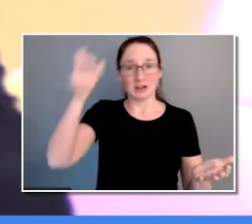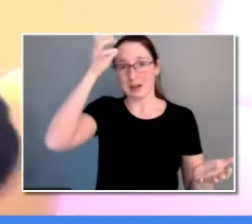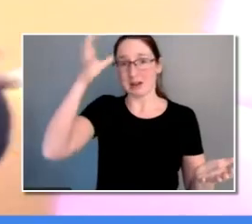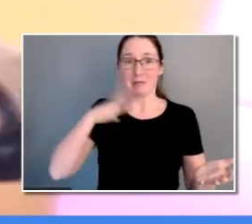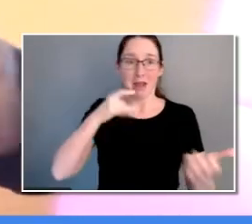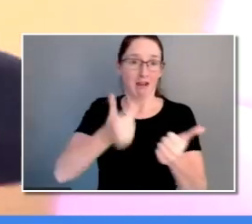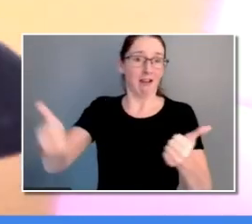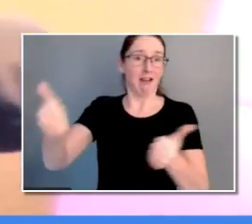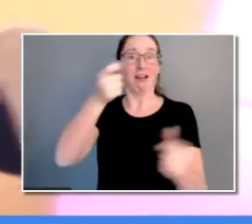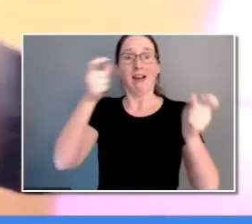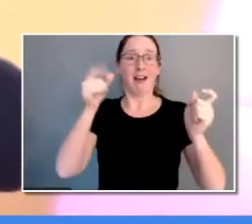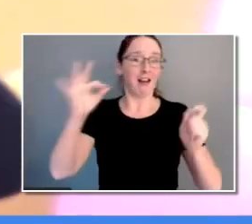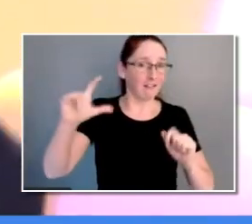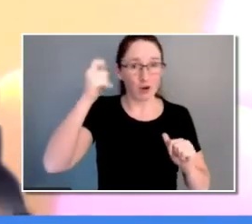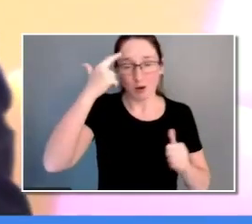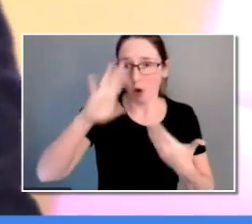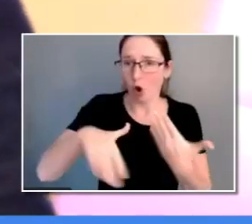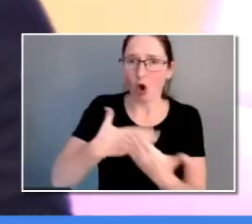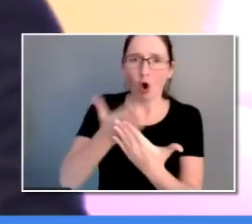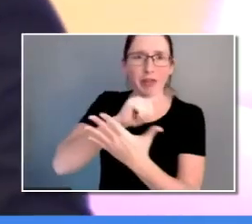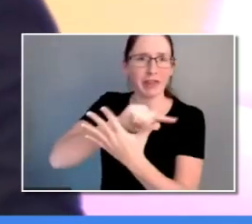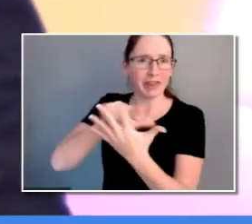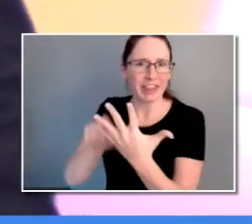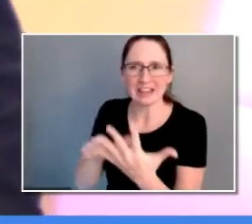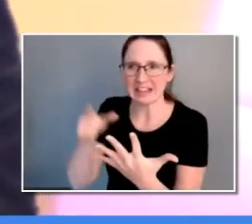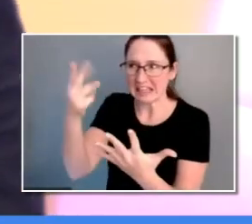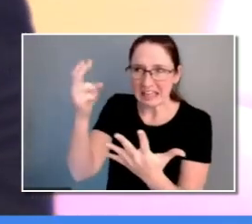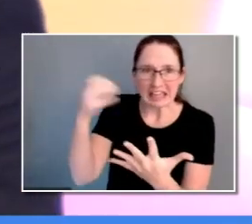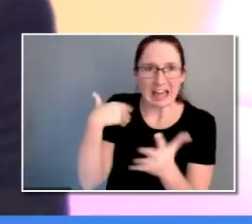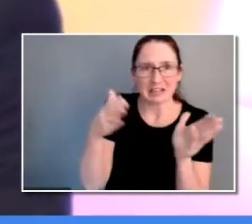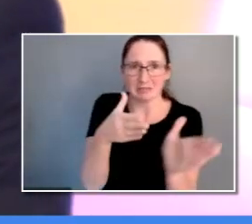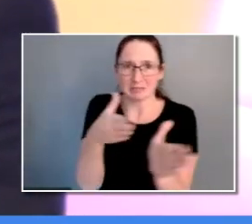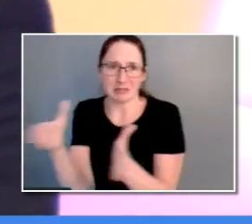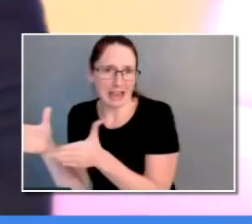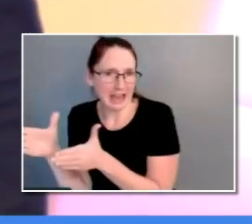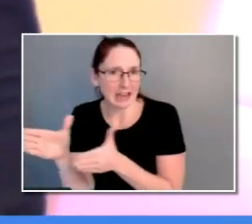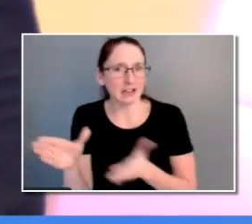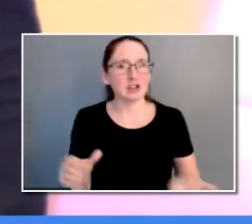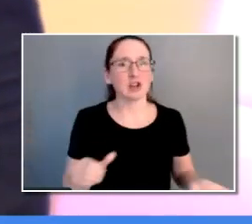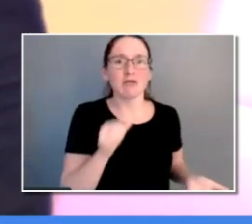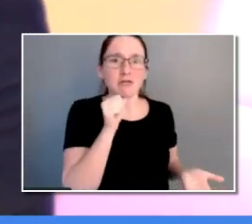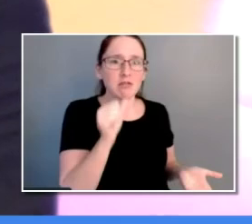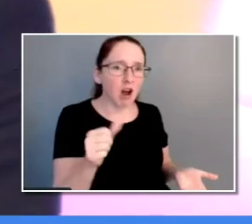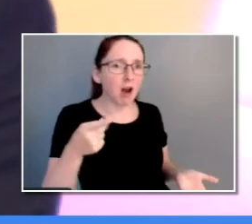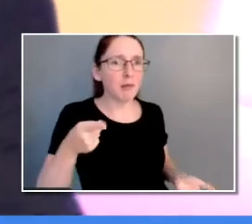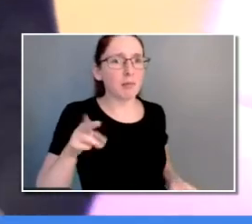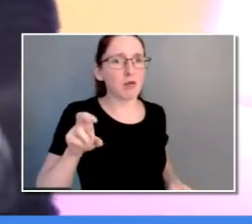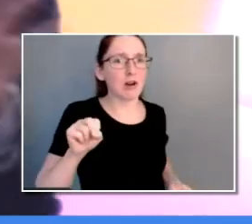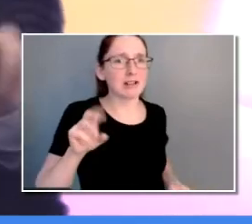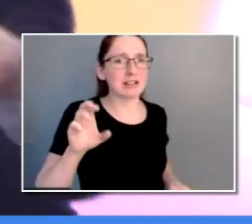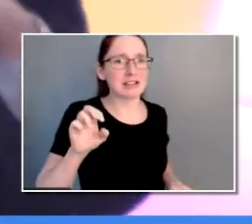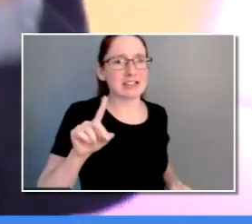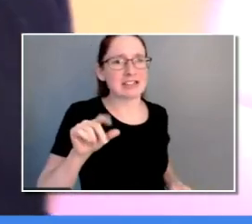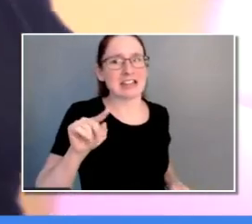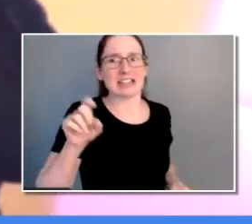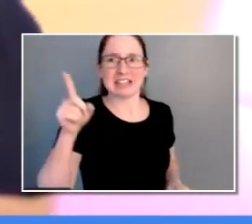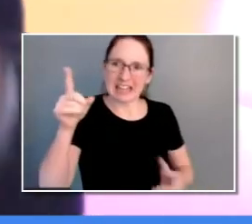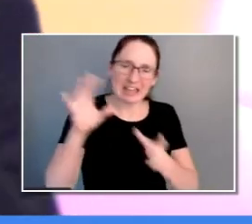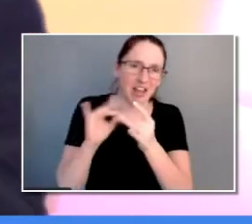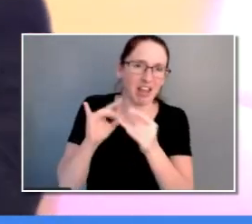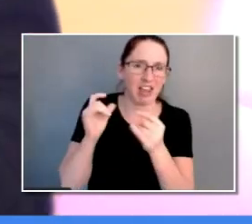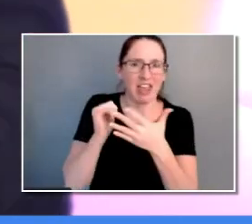that all of the things he has planned for us are unprecedented. They say things every time there is